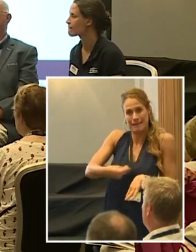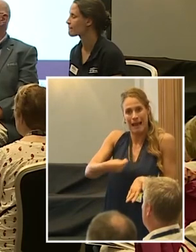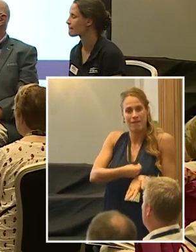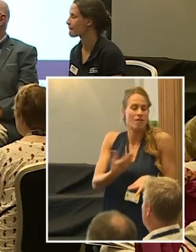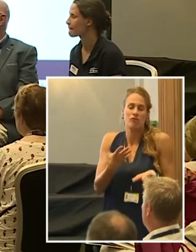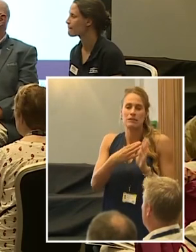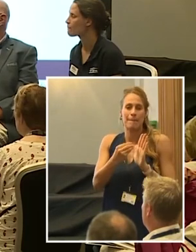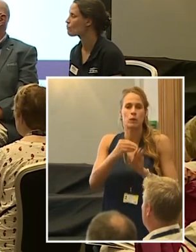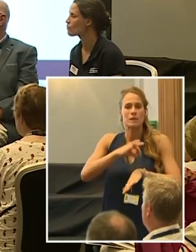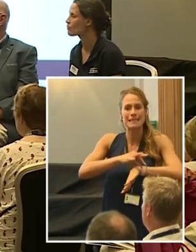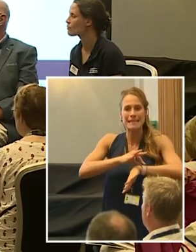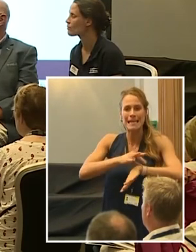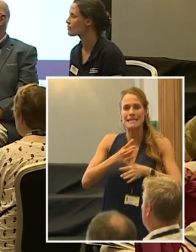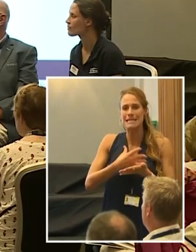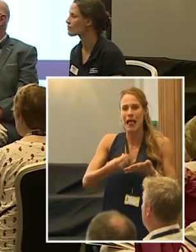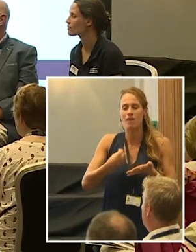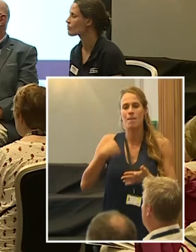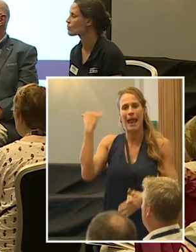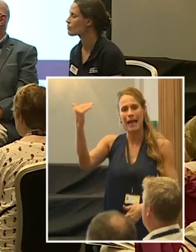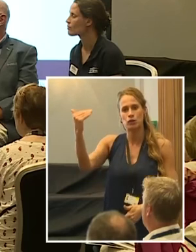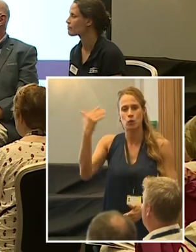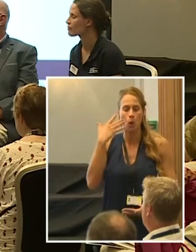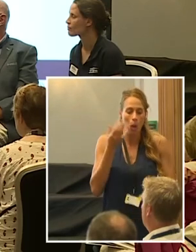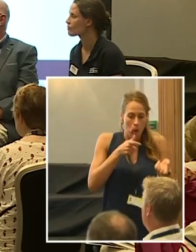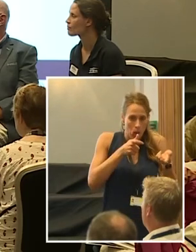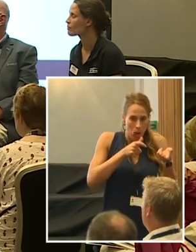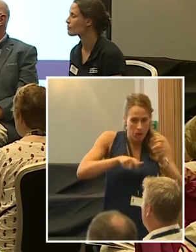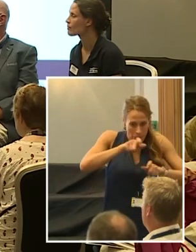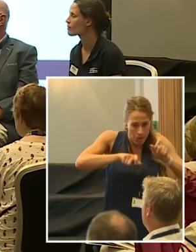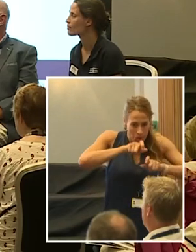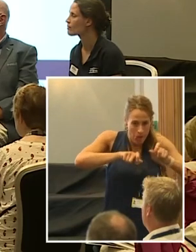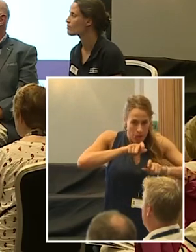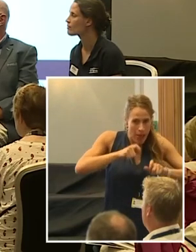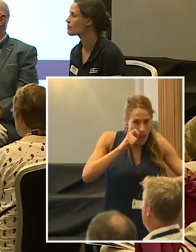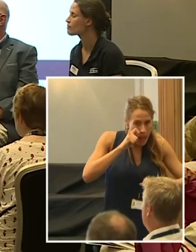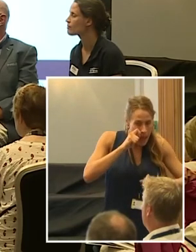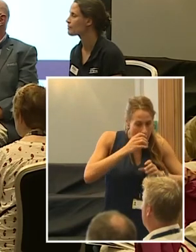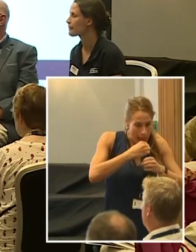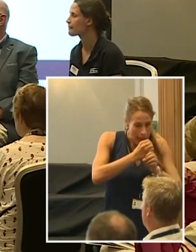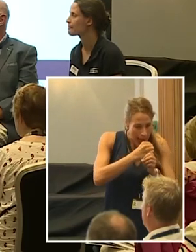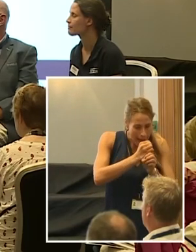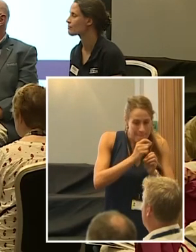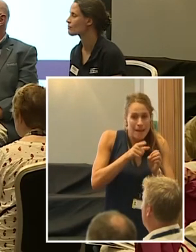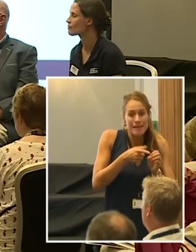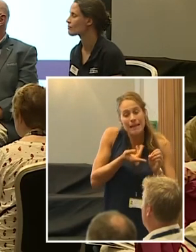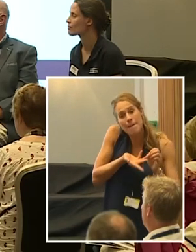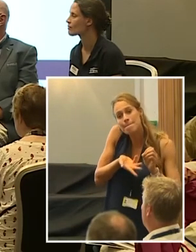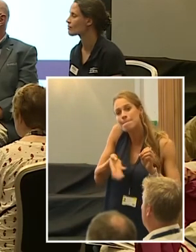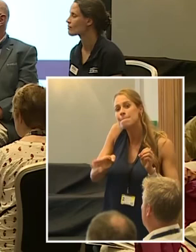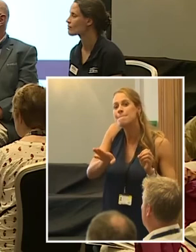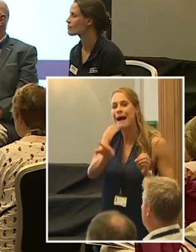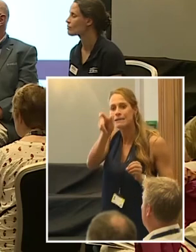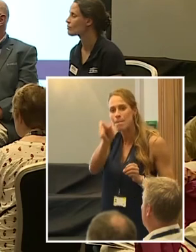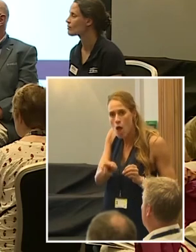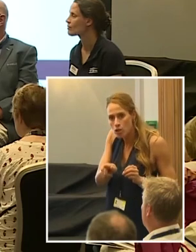cell. You do certain things in the lab, you take it back to a pluripotent stem cell, which is a cell